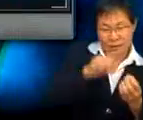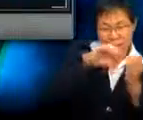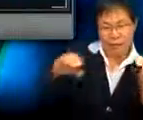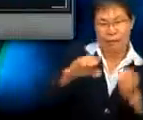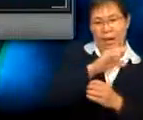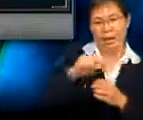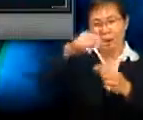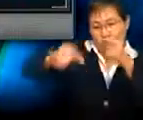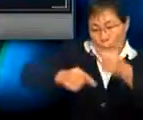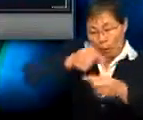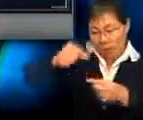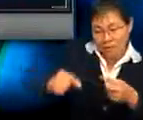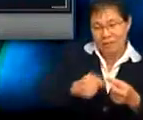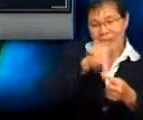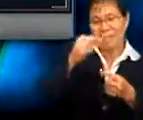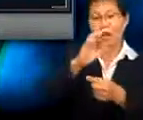the cochlea,